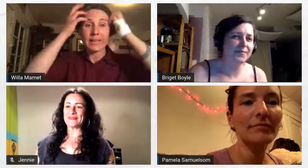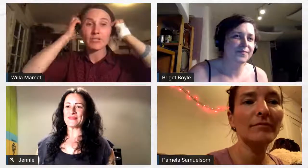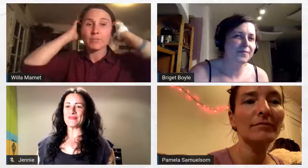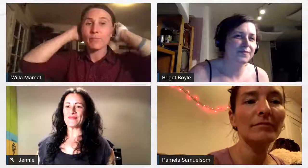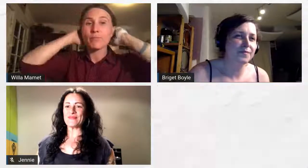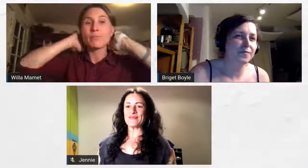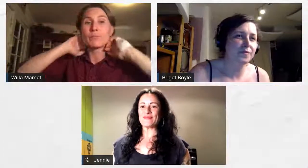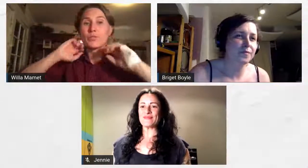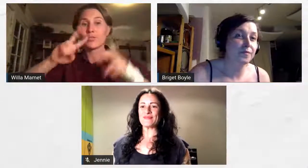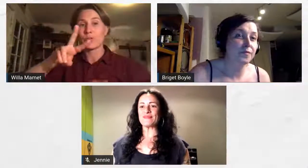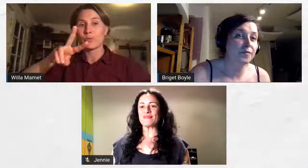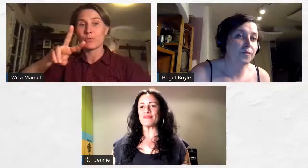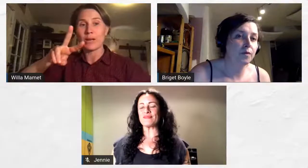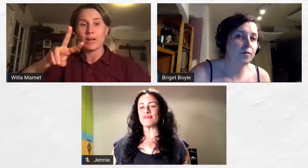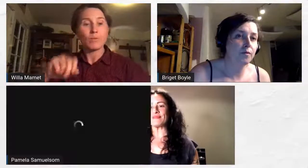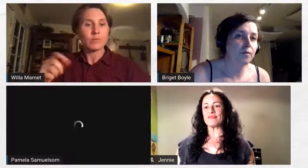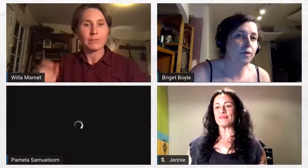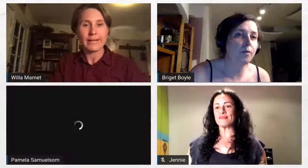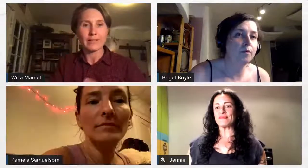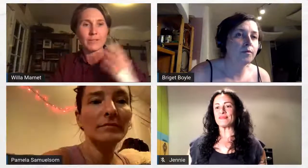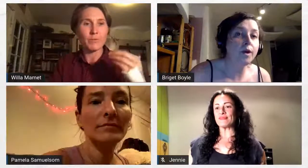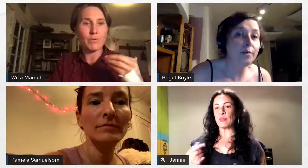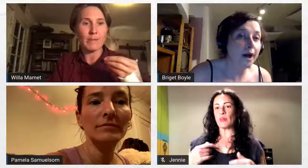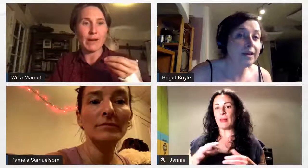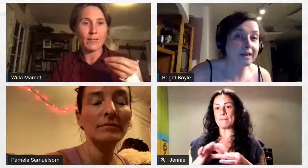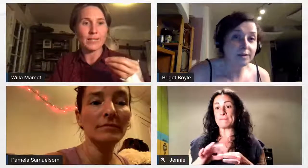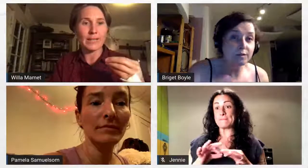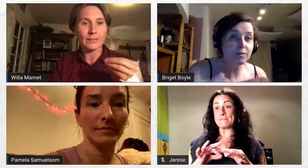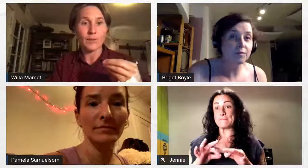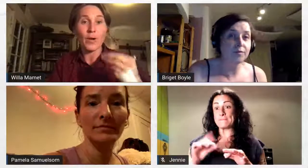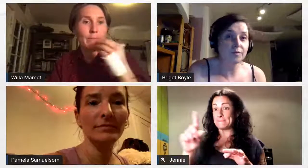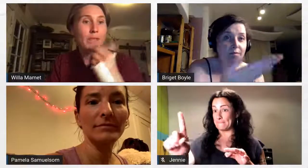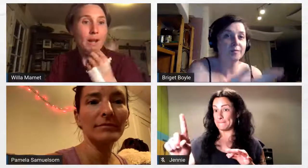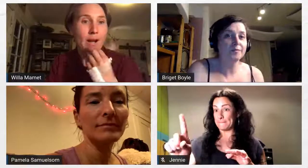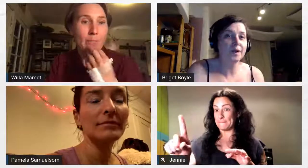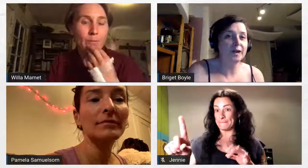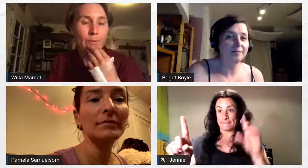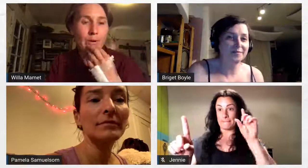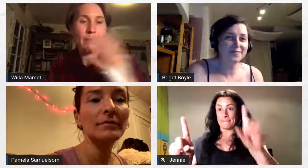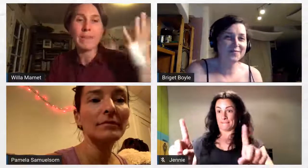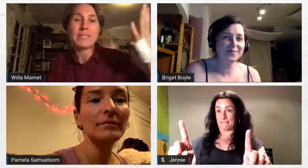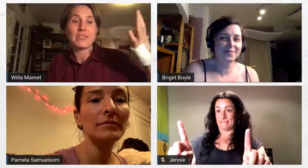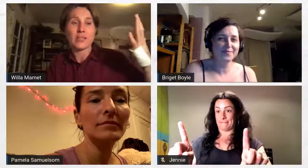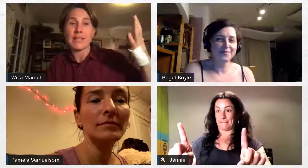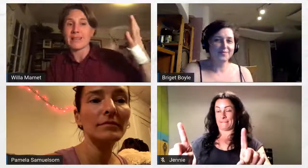Would you say just two? Oh, wait. Can we bring back? Yes. Okay.